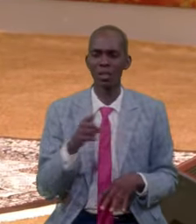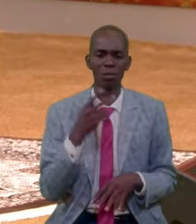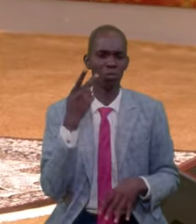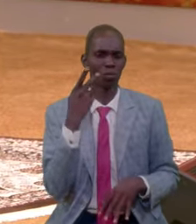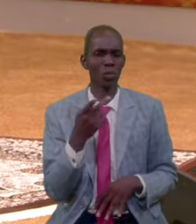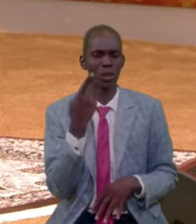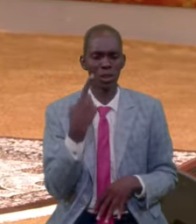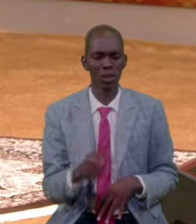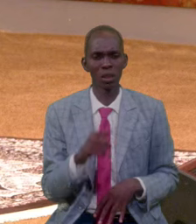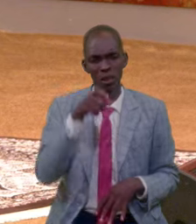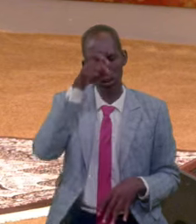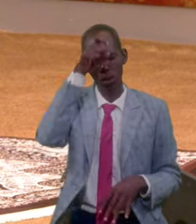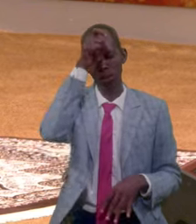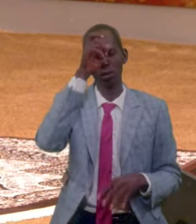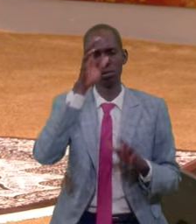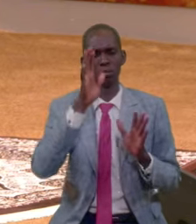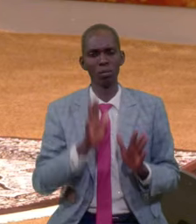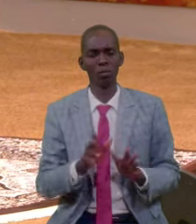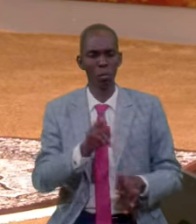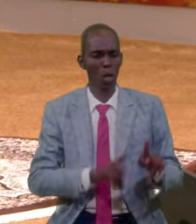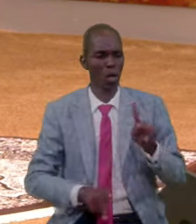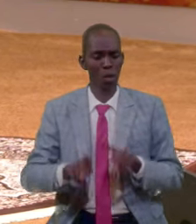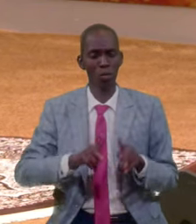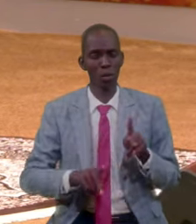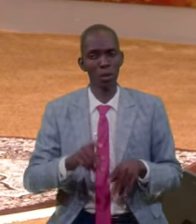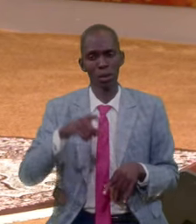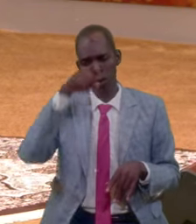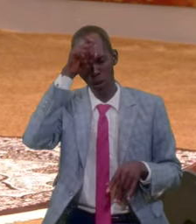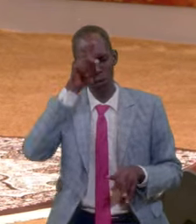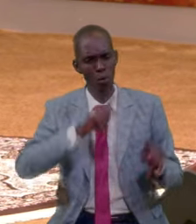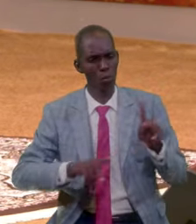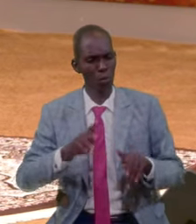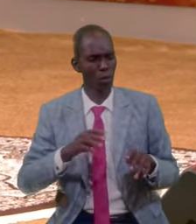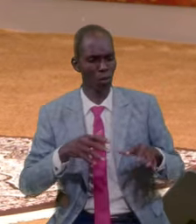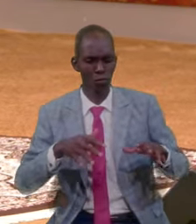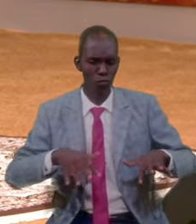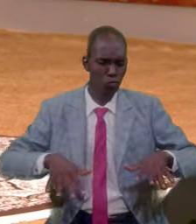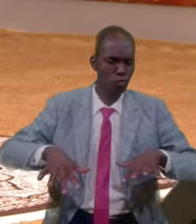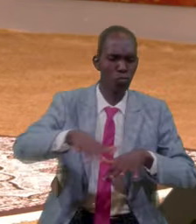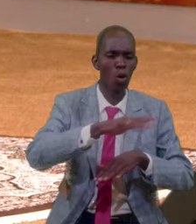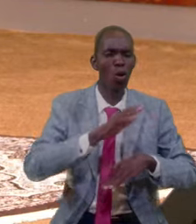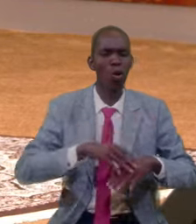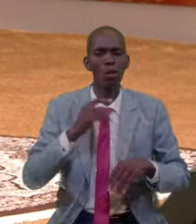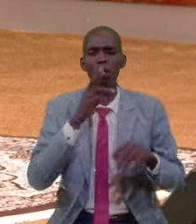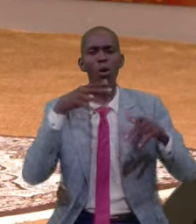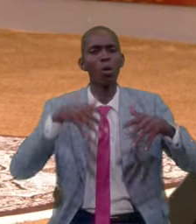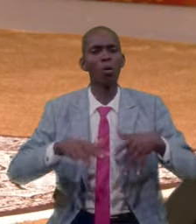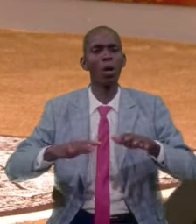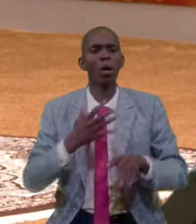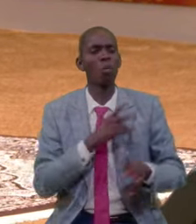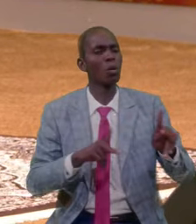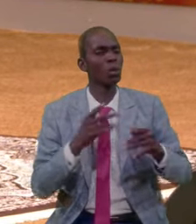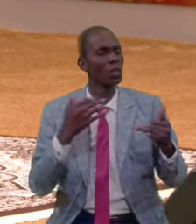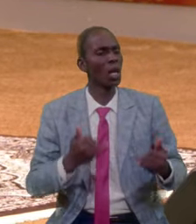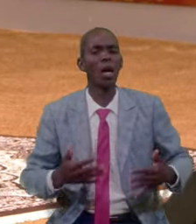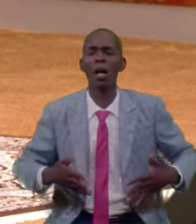Egyptians floating on the sea, they shouted, glorious is God, holy is our God. How